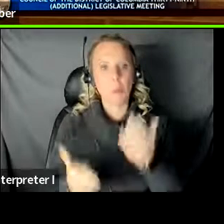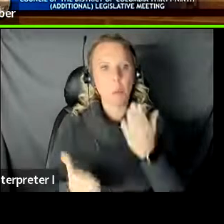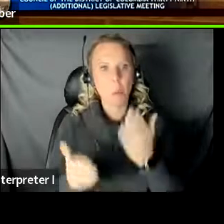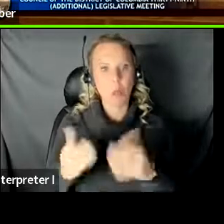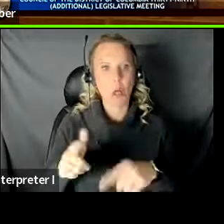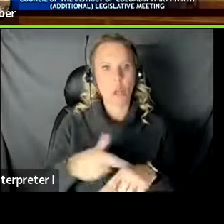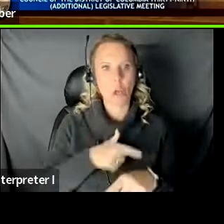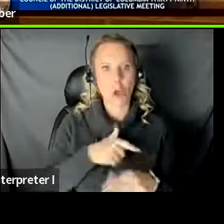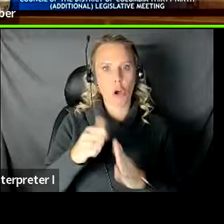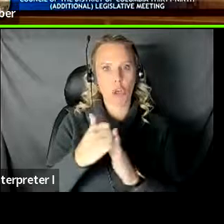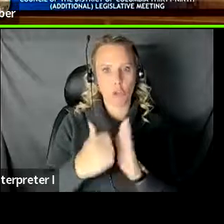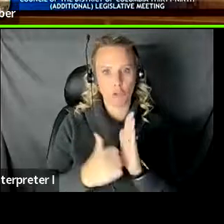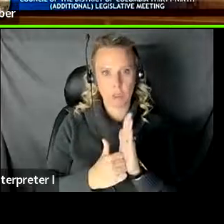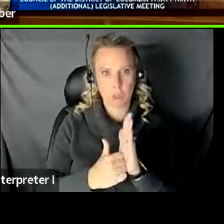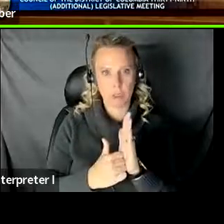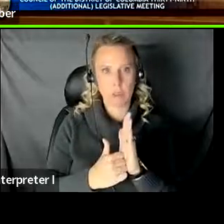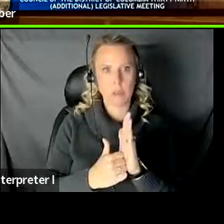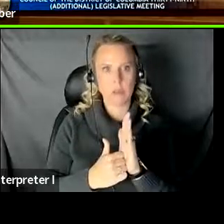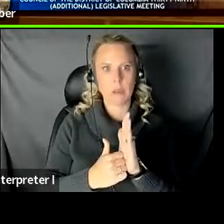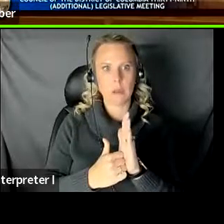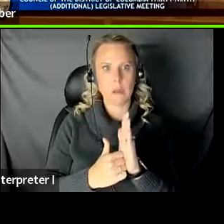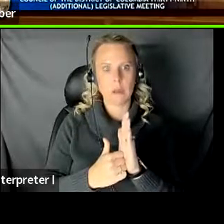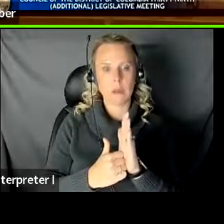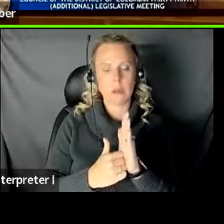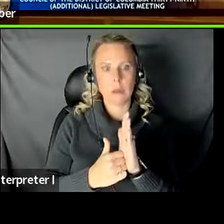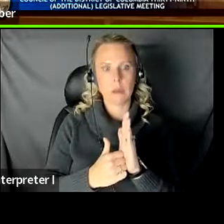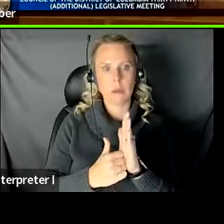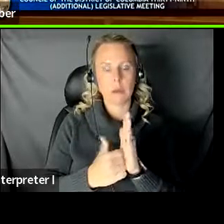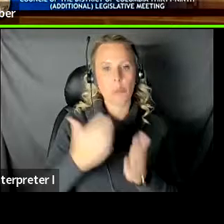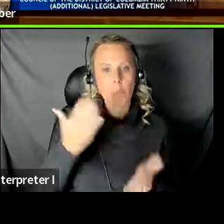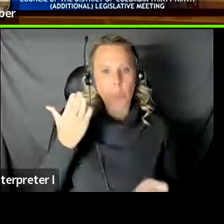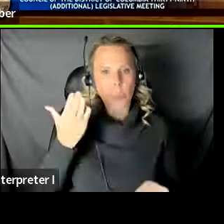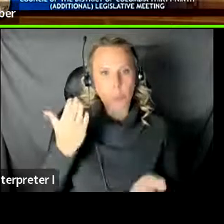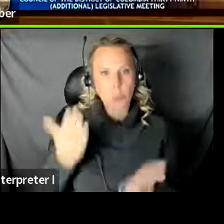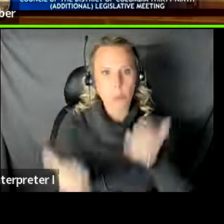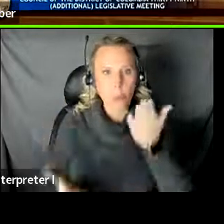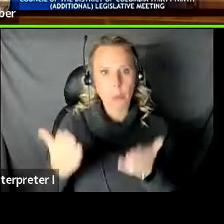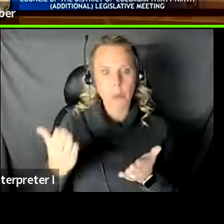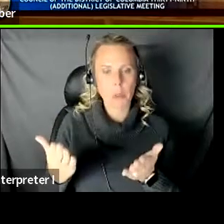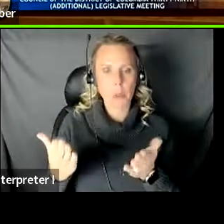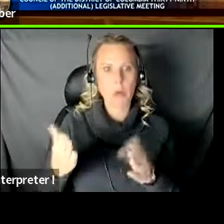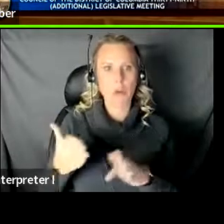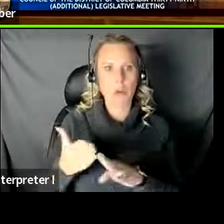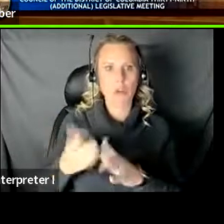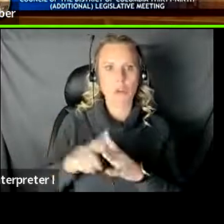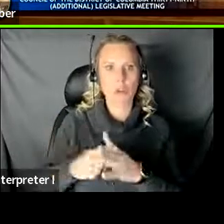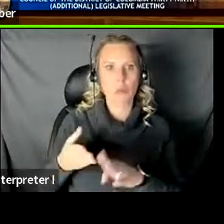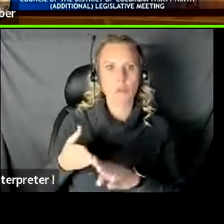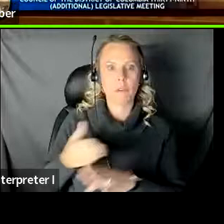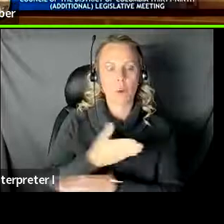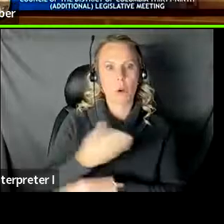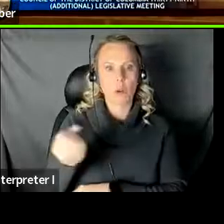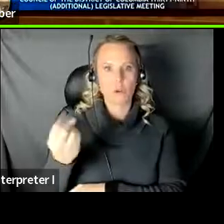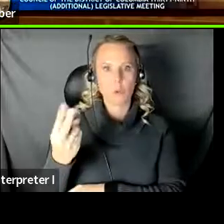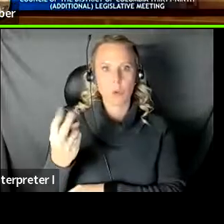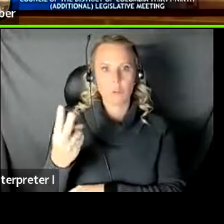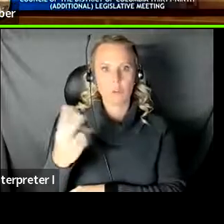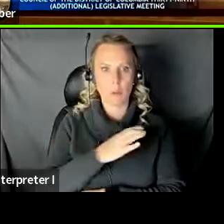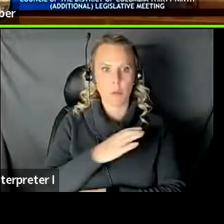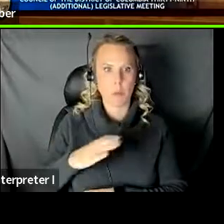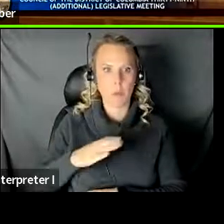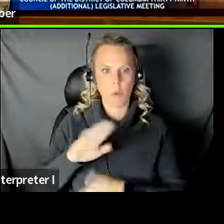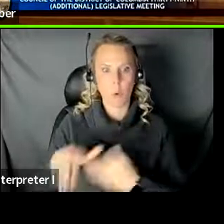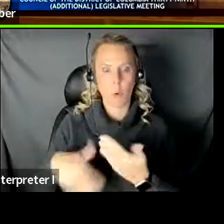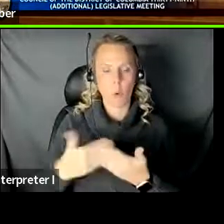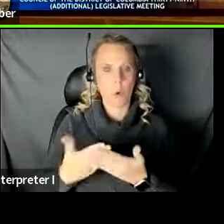a long agenda. And it is probable that we will start before 12 o'clock for Committee of the Whole.